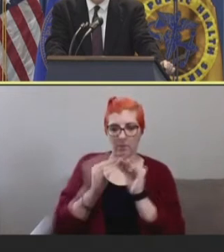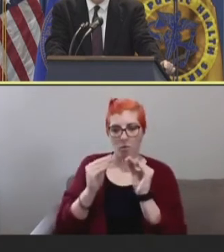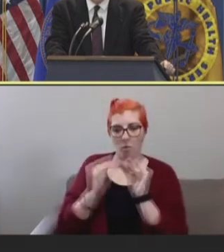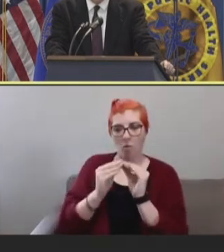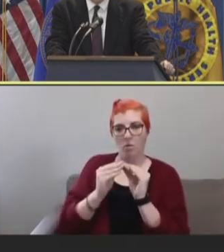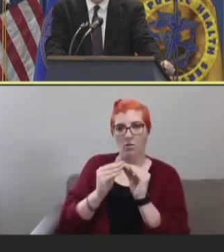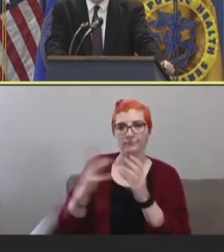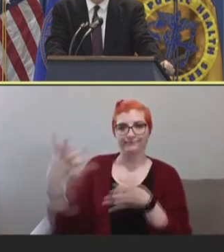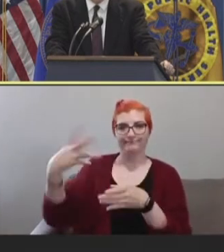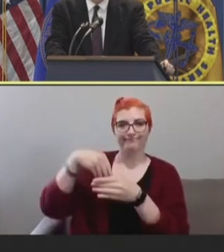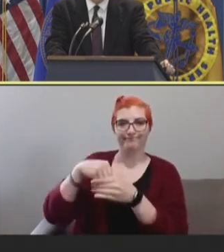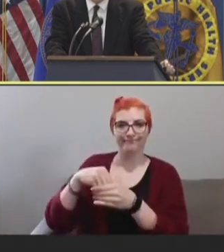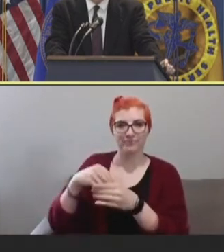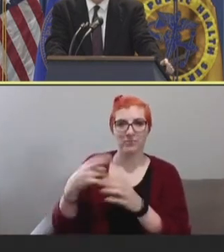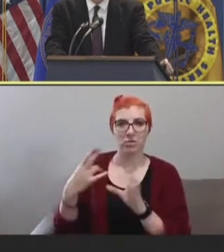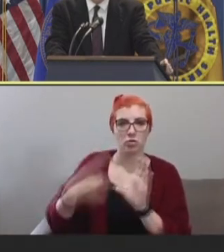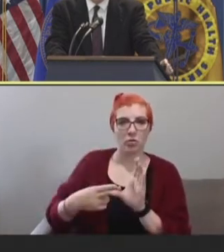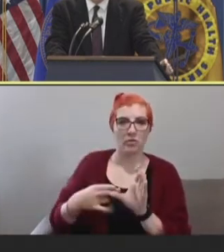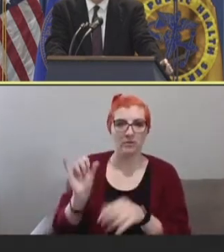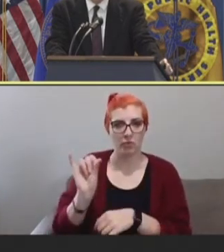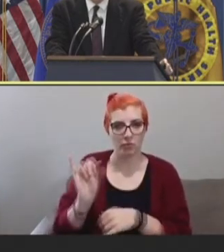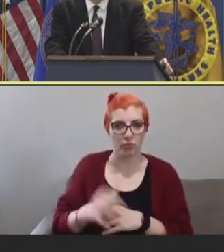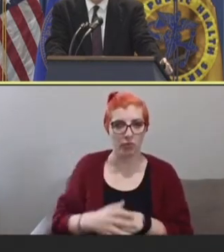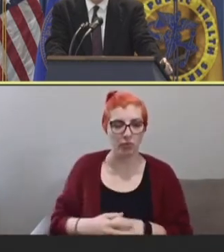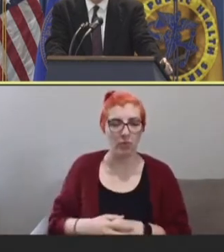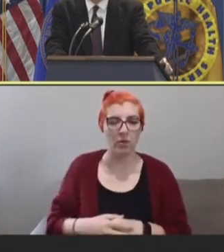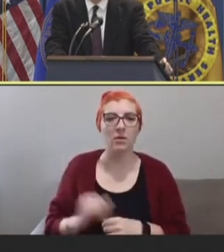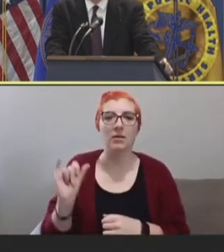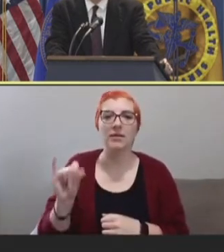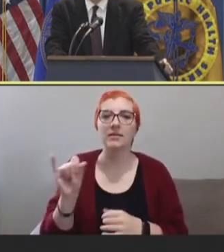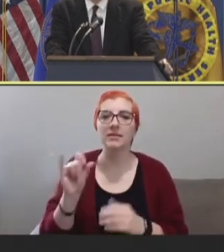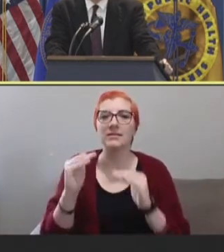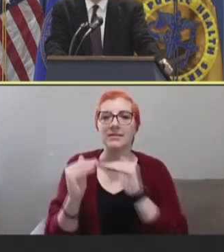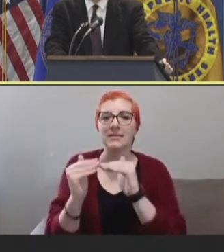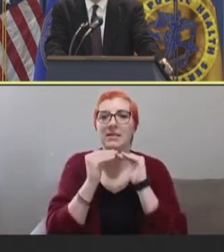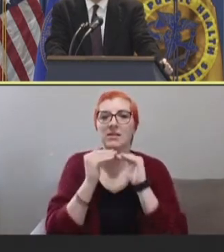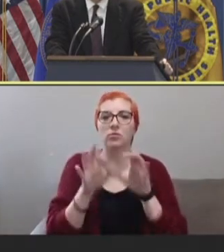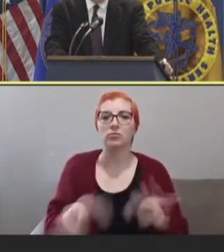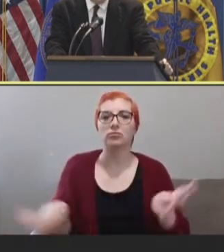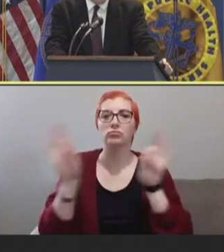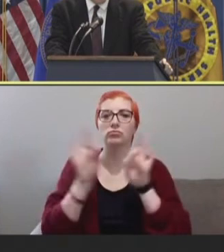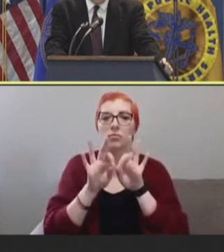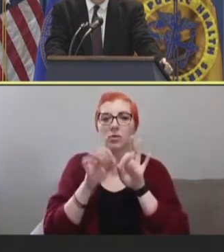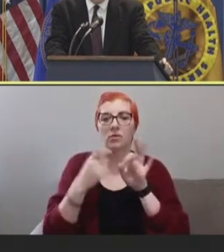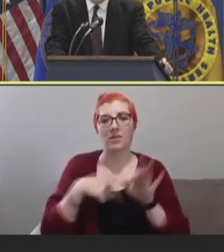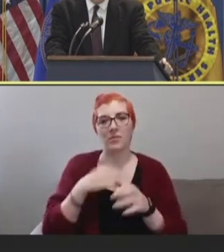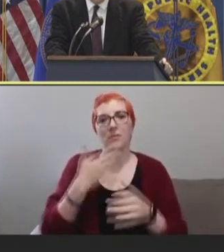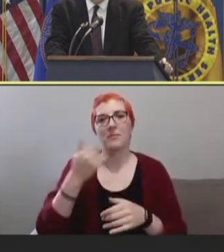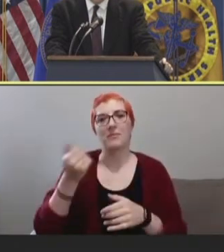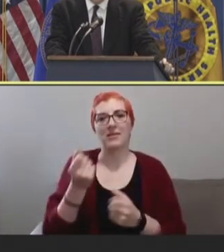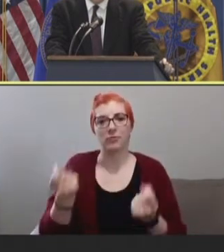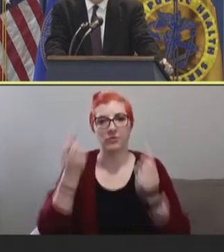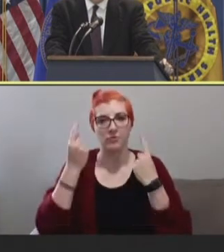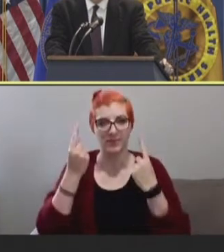And it's equally essential that we better understand